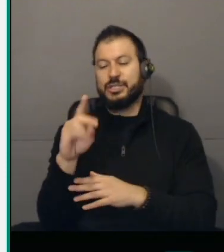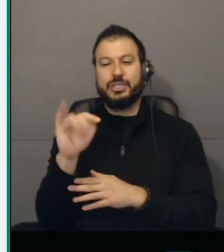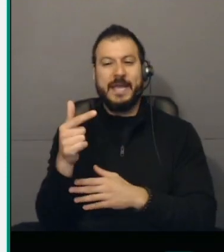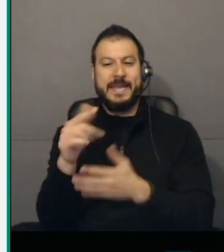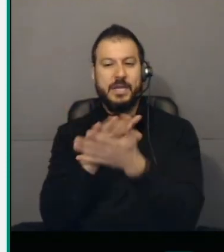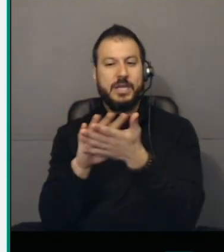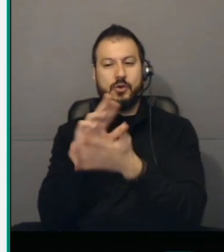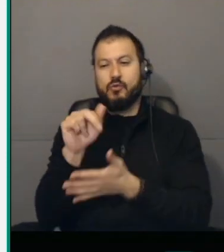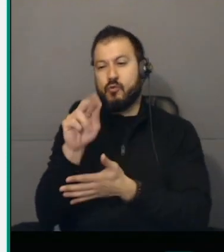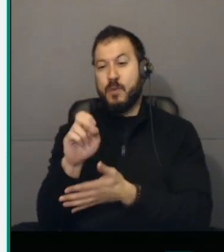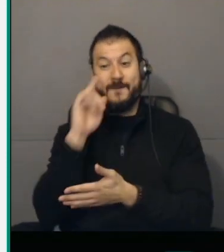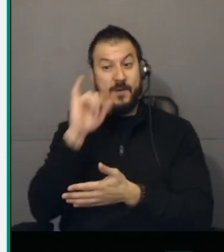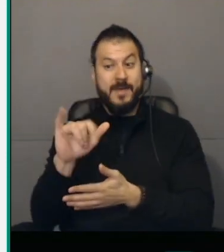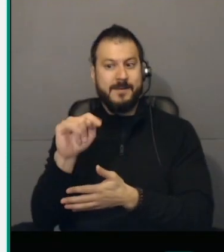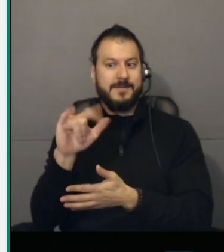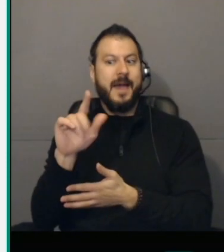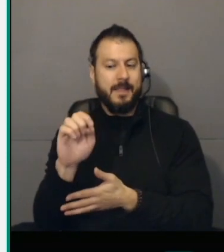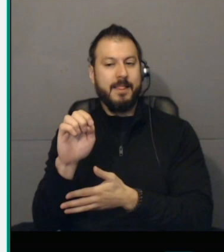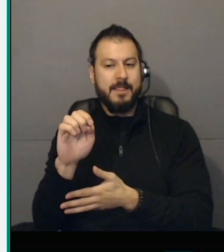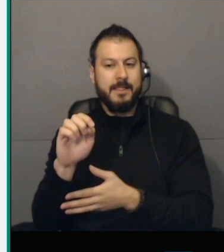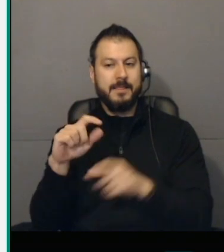tile.